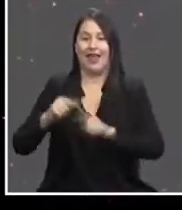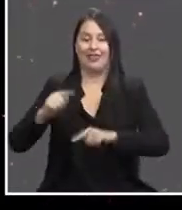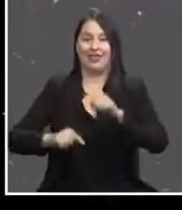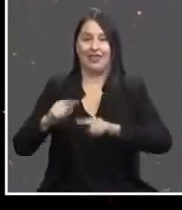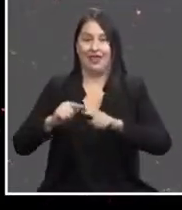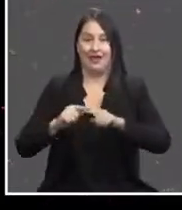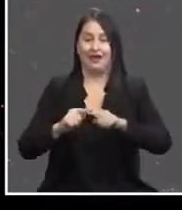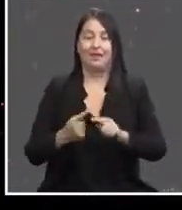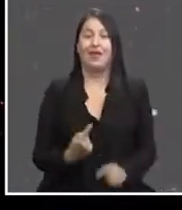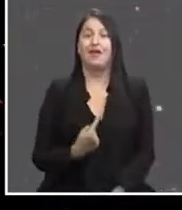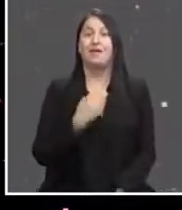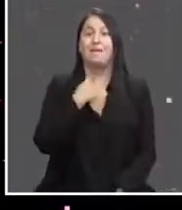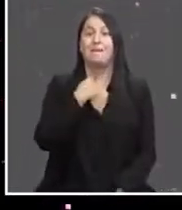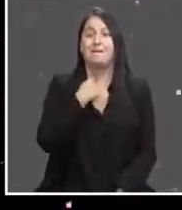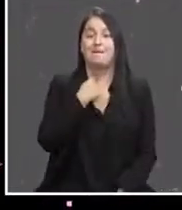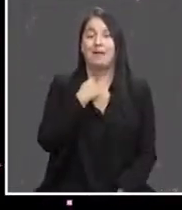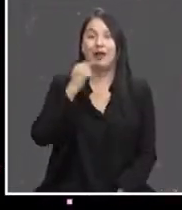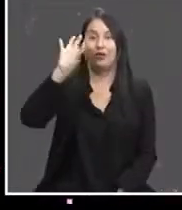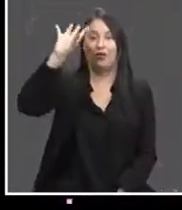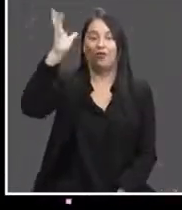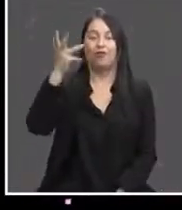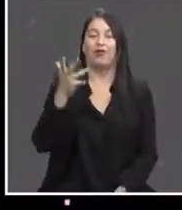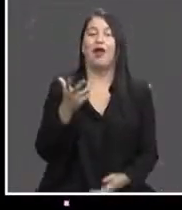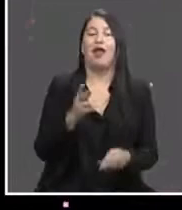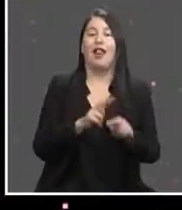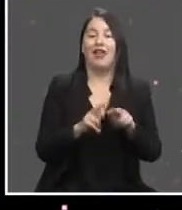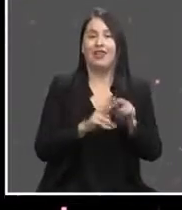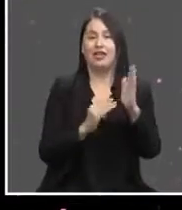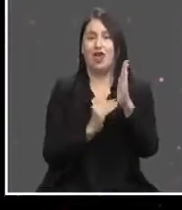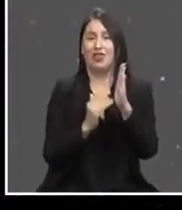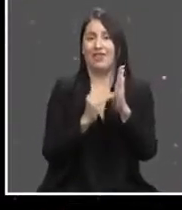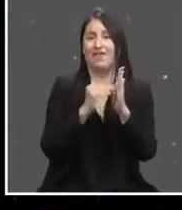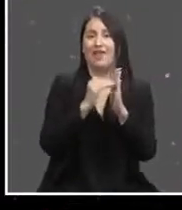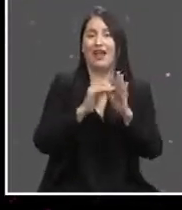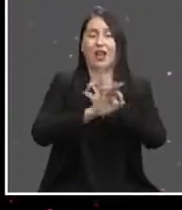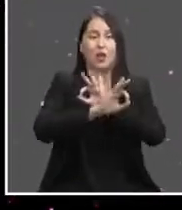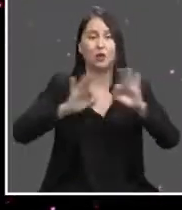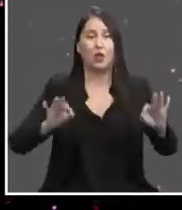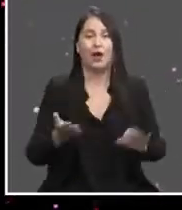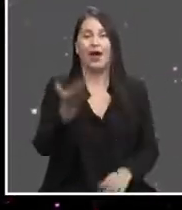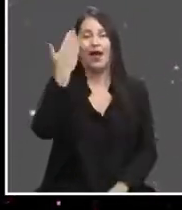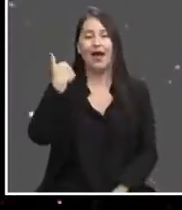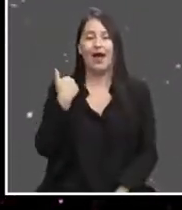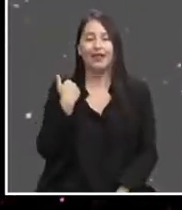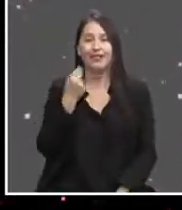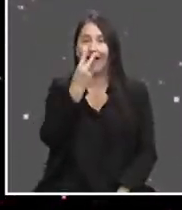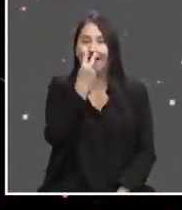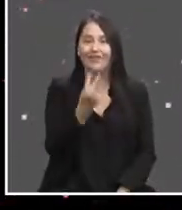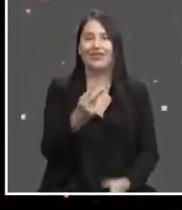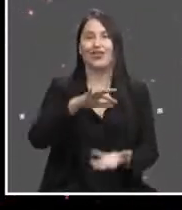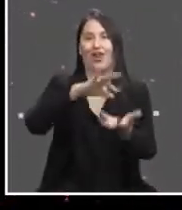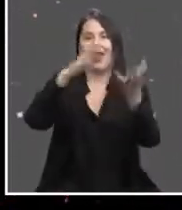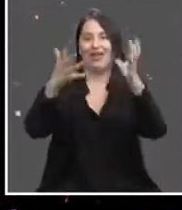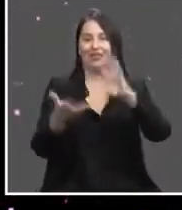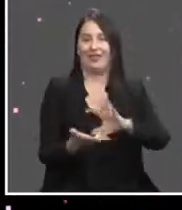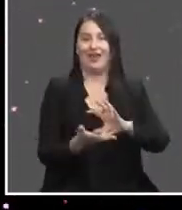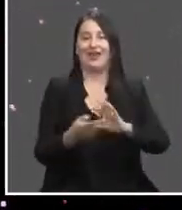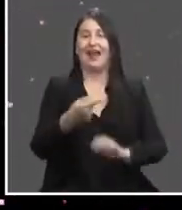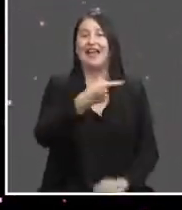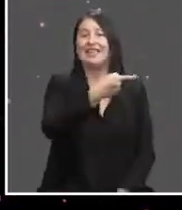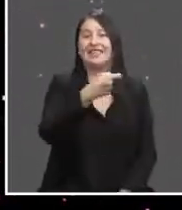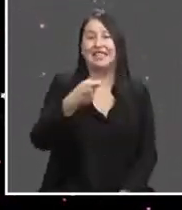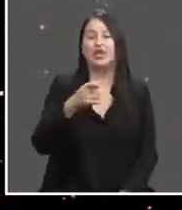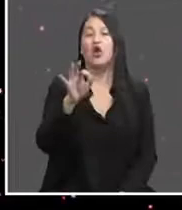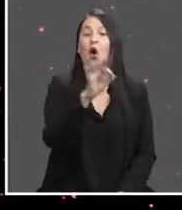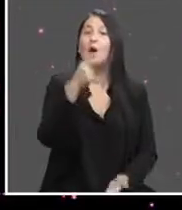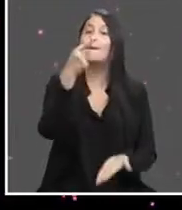scales greater than the Earth has experienced in at least hundreds, and in some cases, thousands of years. These